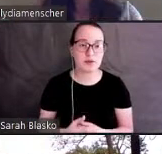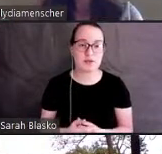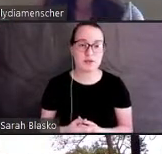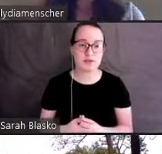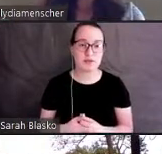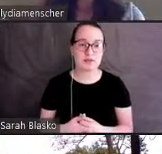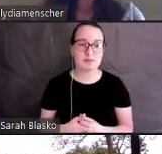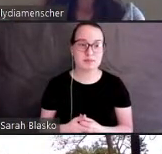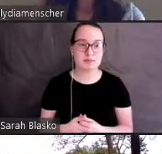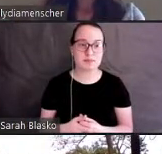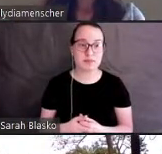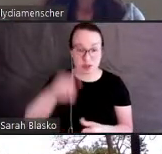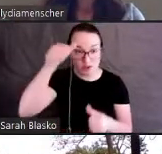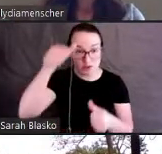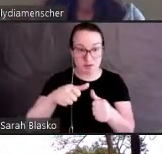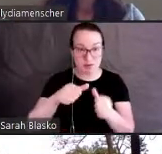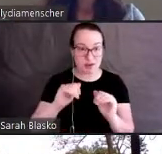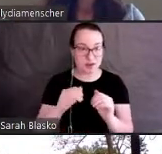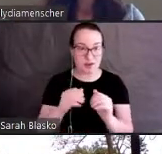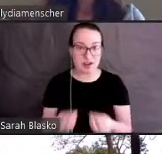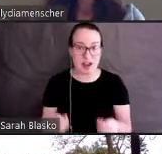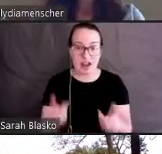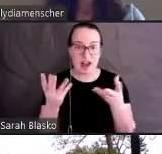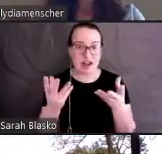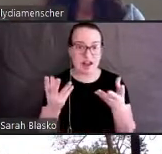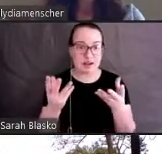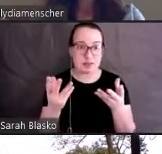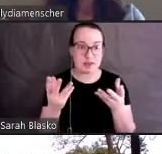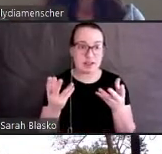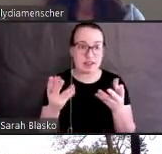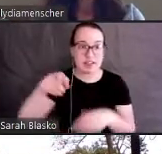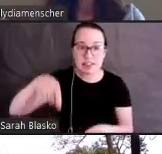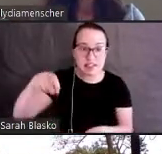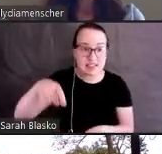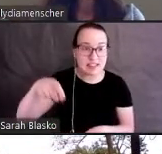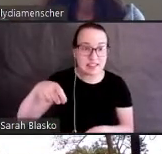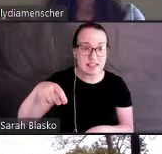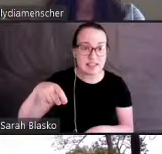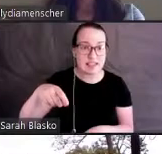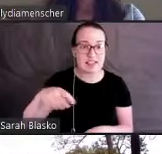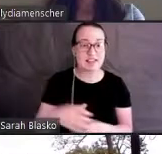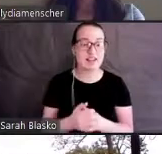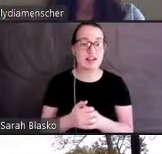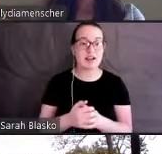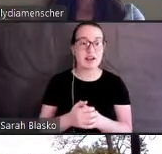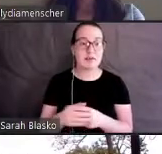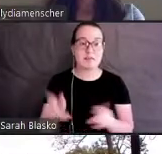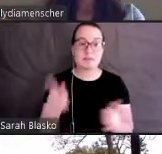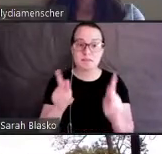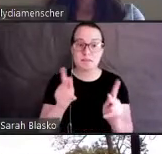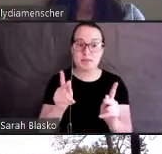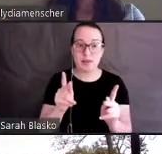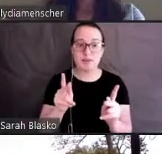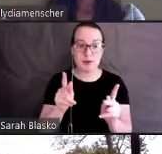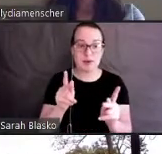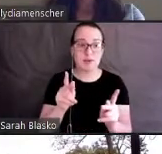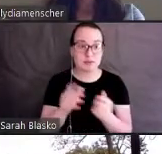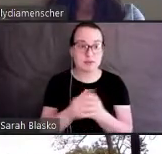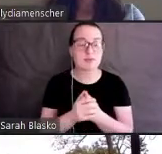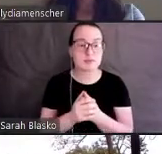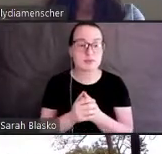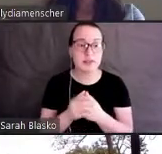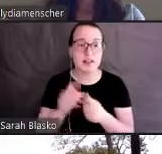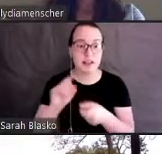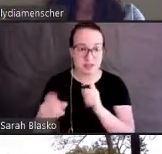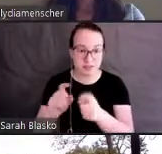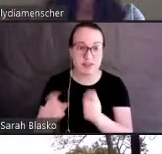just brought forth needs over the last year and just the overwhelming response of this congregation